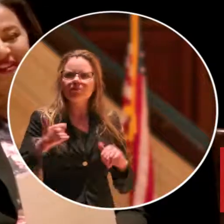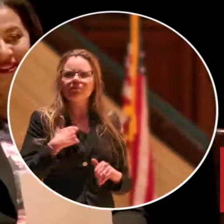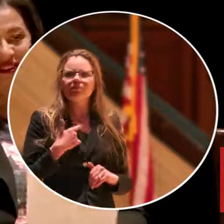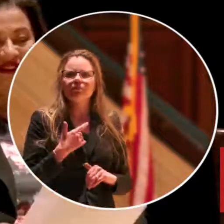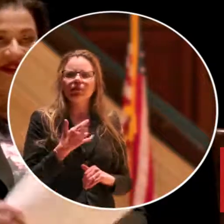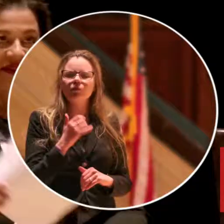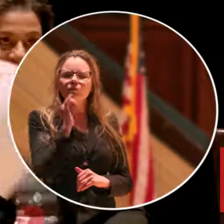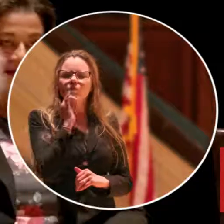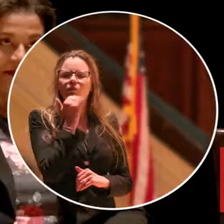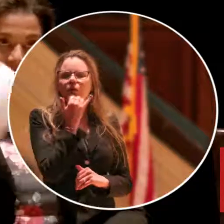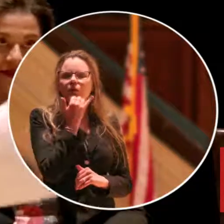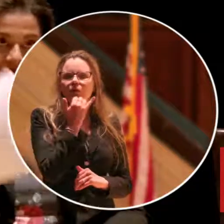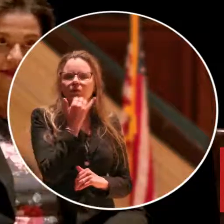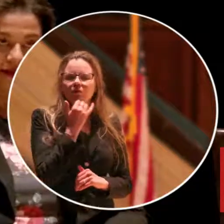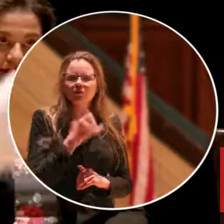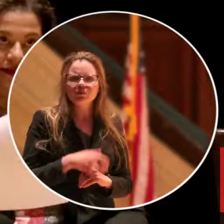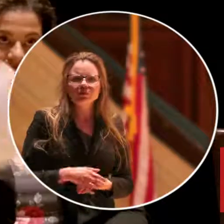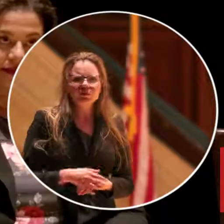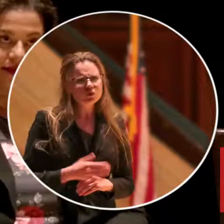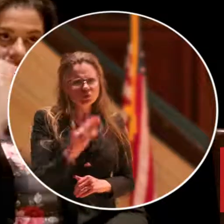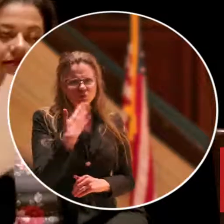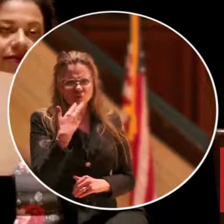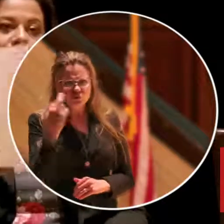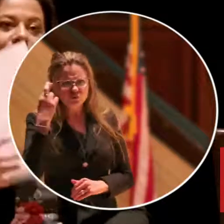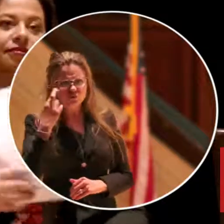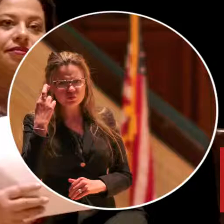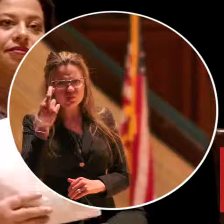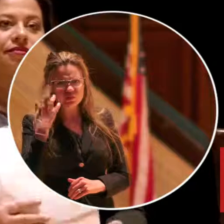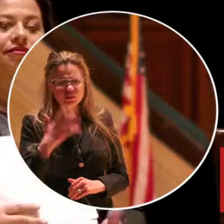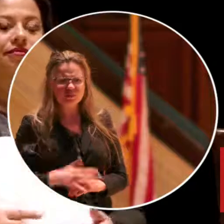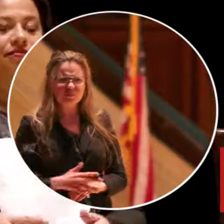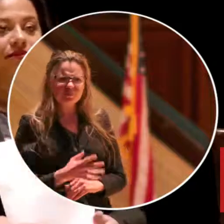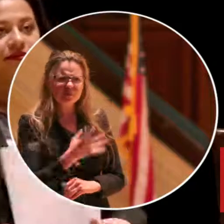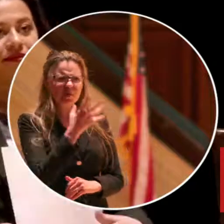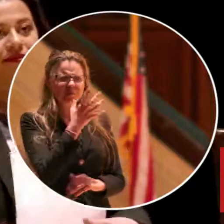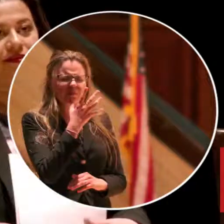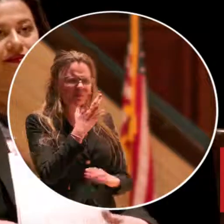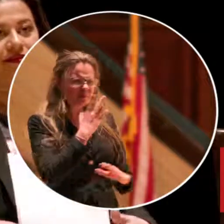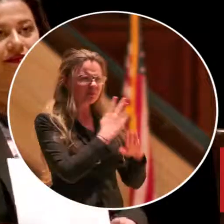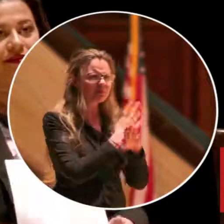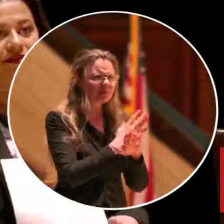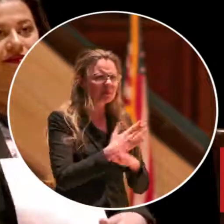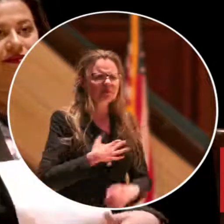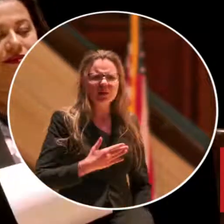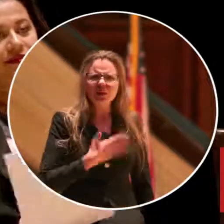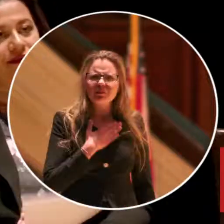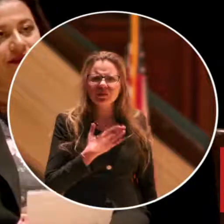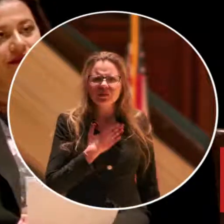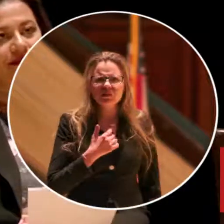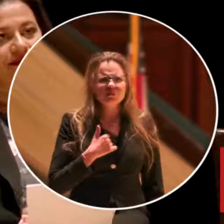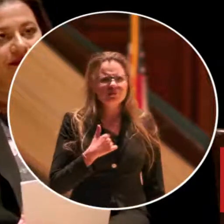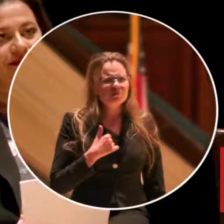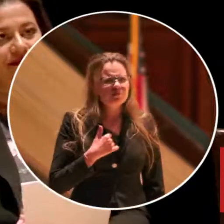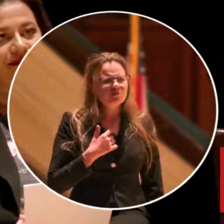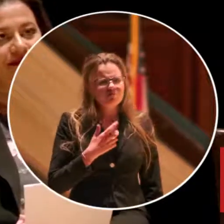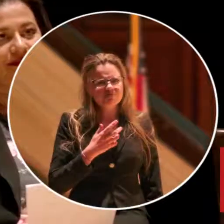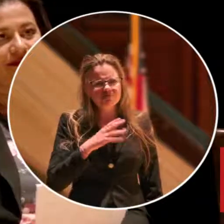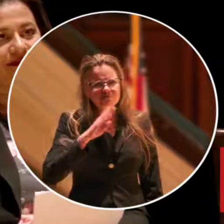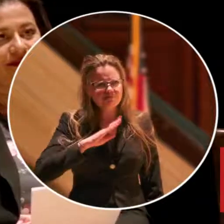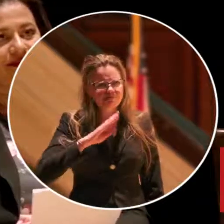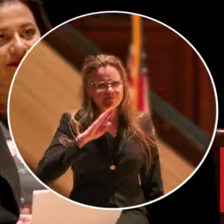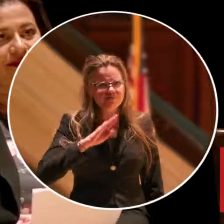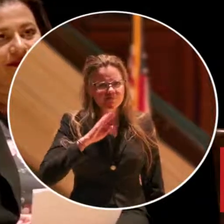good reason, though. My mother was being a barrier to my path to happiness, and I was beyond frustrated with the injustice of it